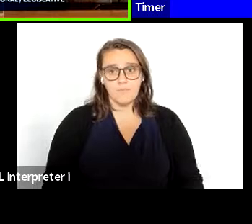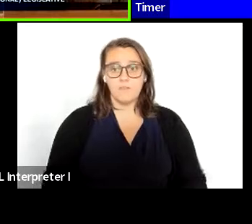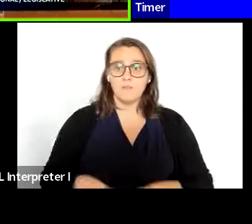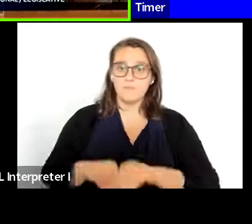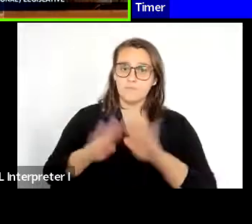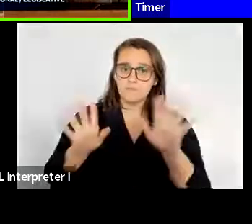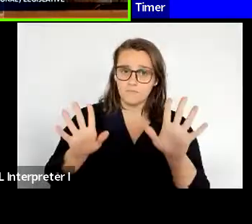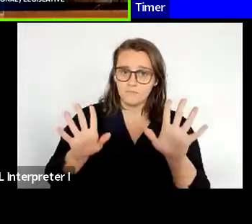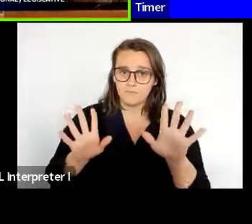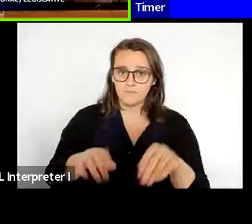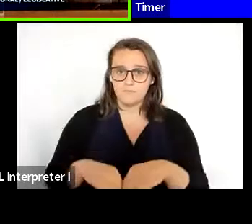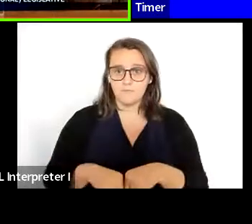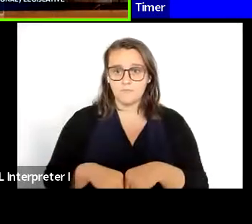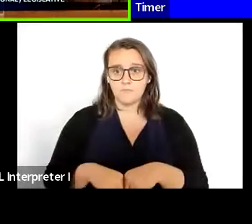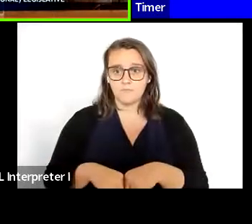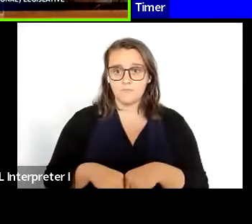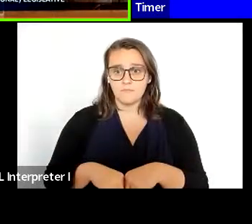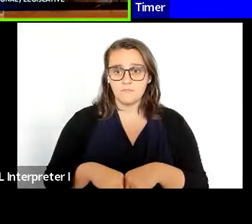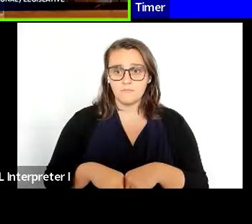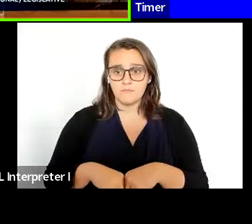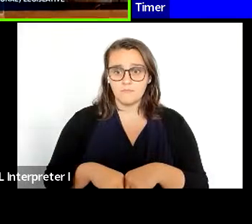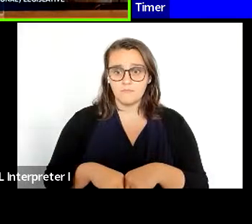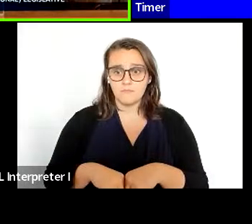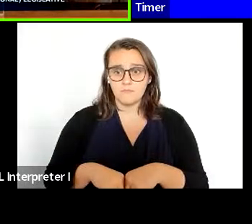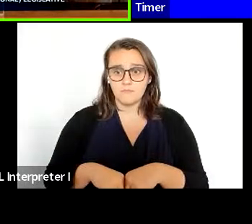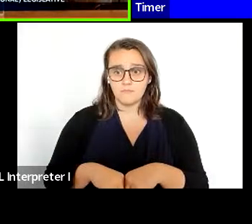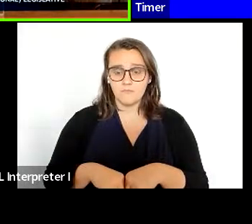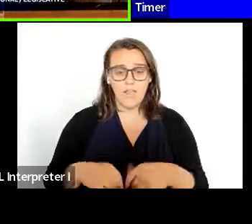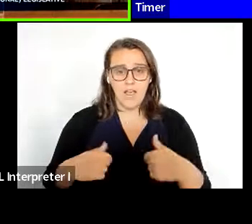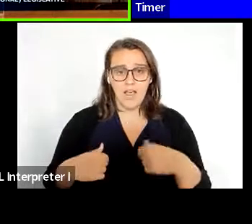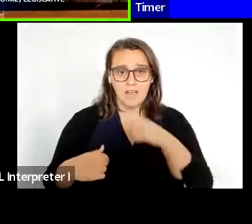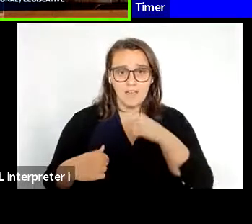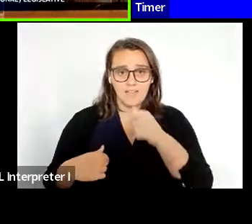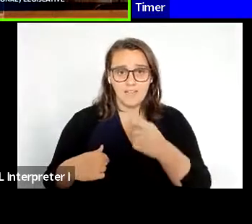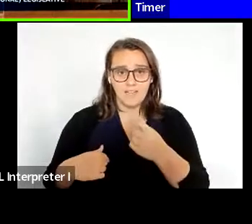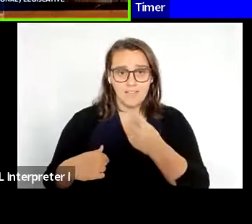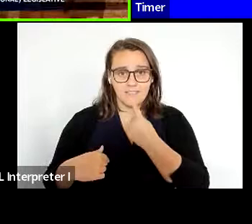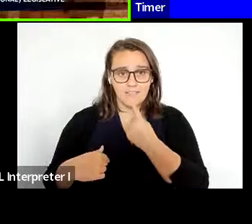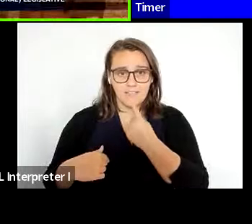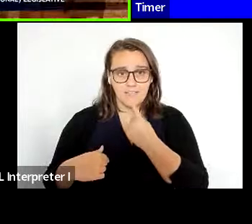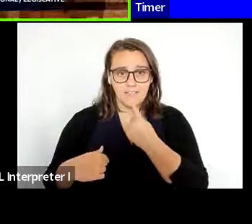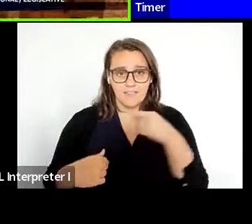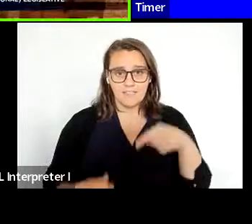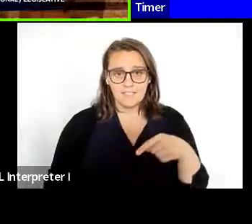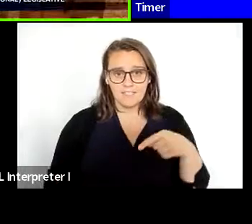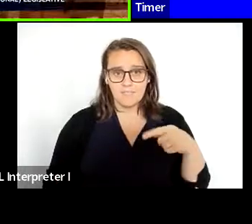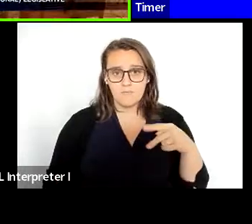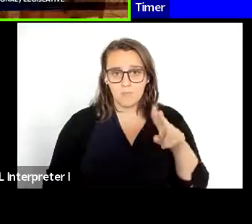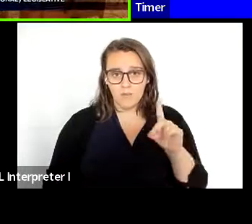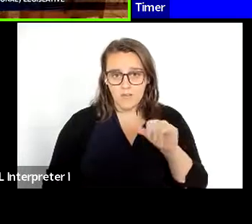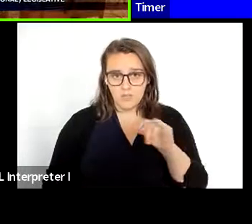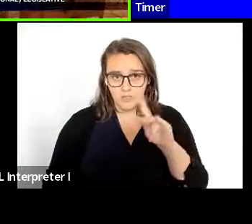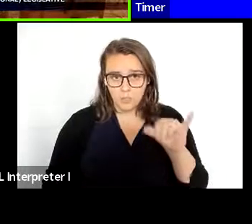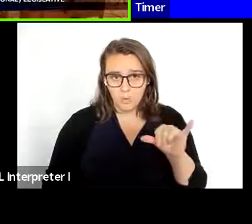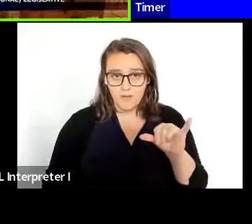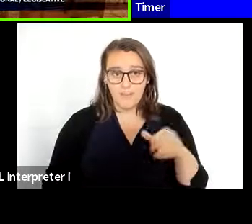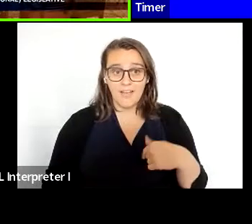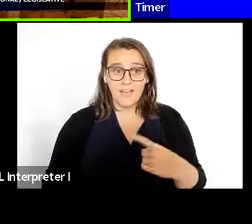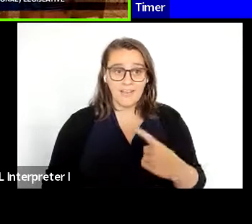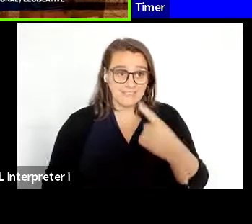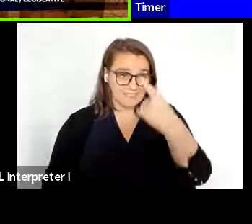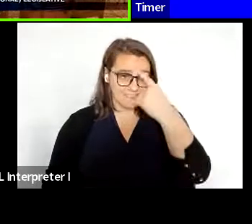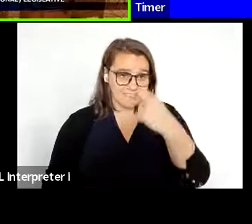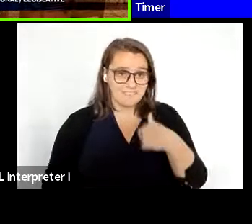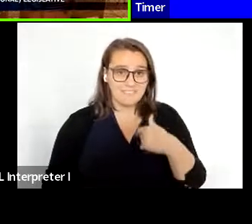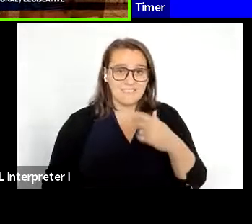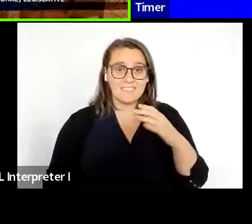of clarity. Councilmember Trammell. Yeah, for clarity, I did not state that this was predatory. I'm saying the way the city is going is becoming predatory,